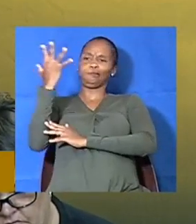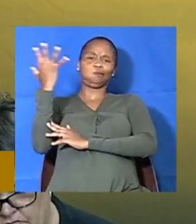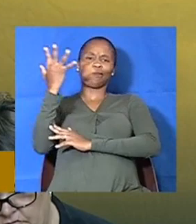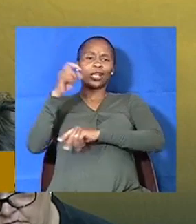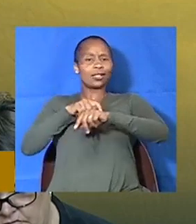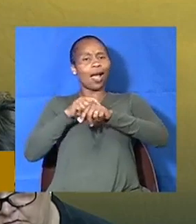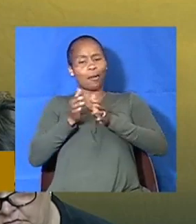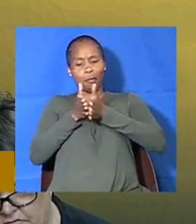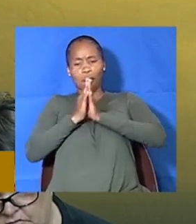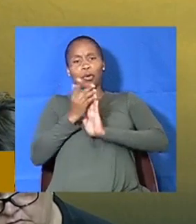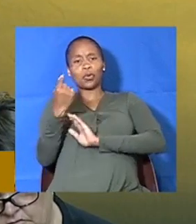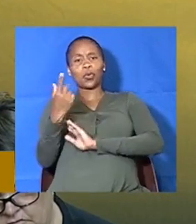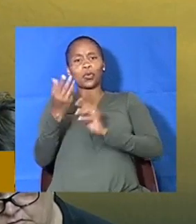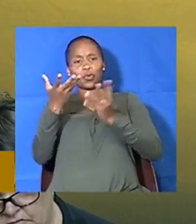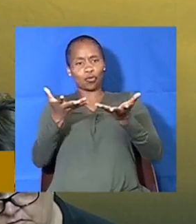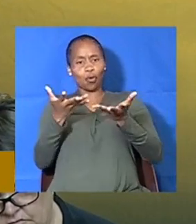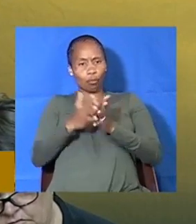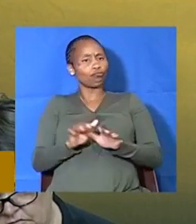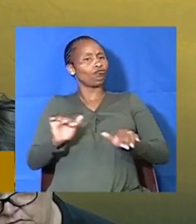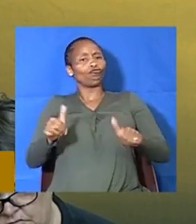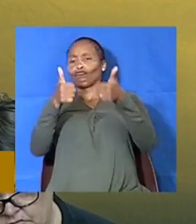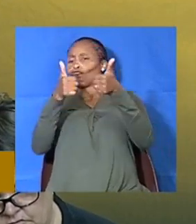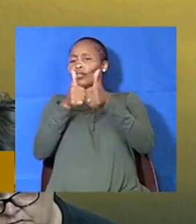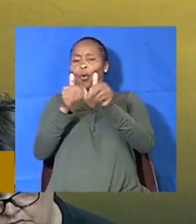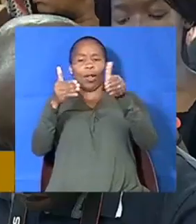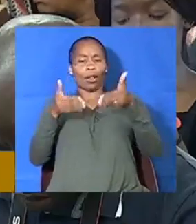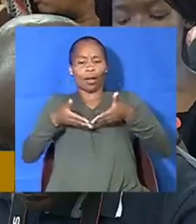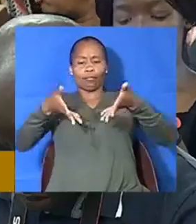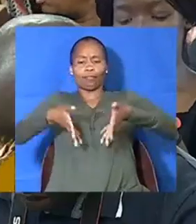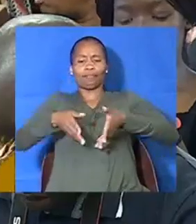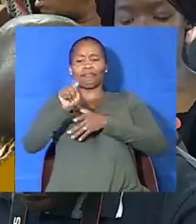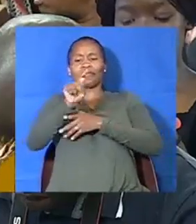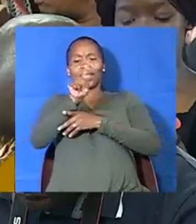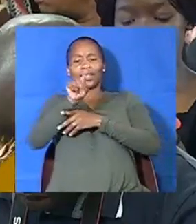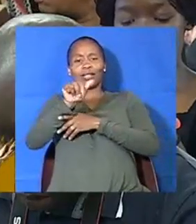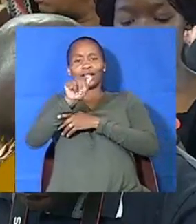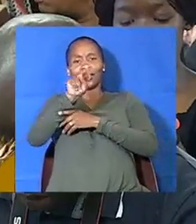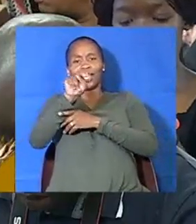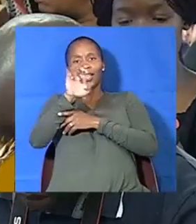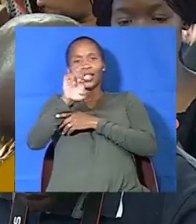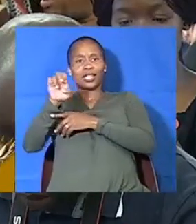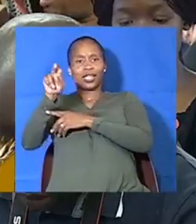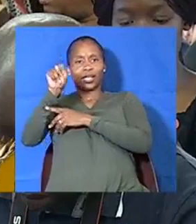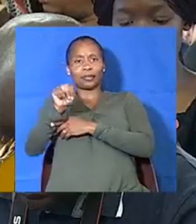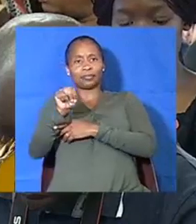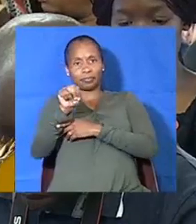Leadership of clinics in various rural villages.